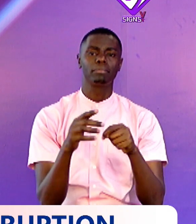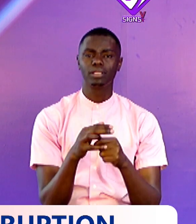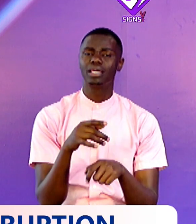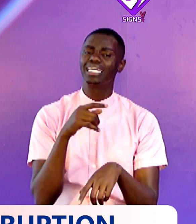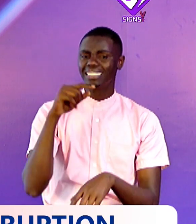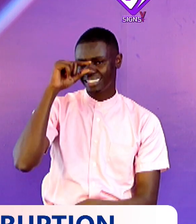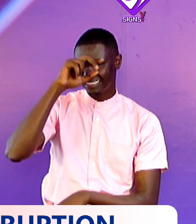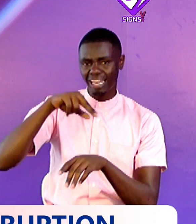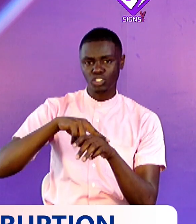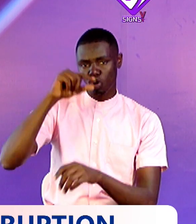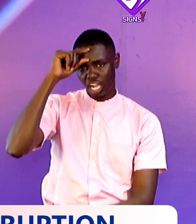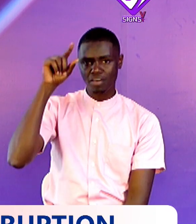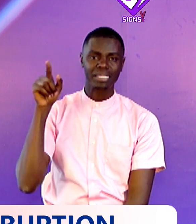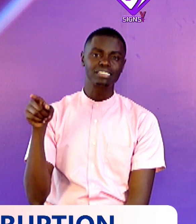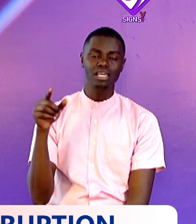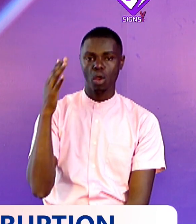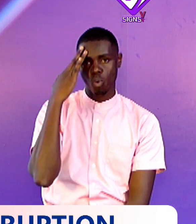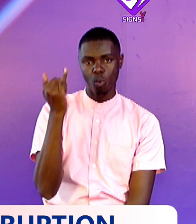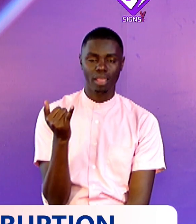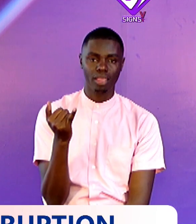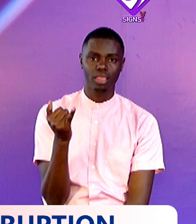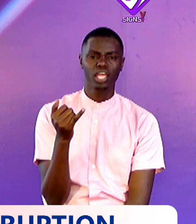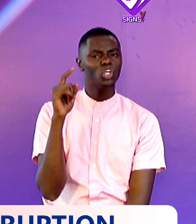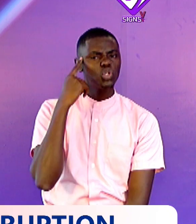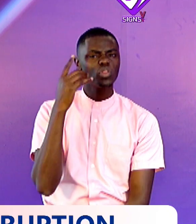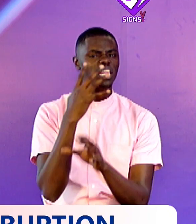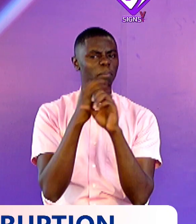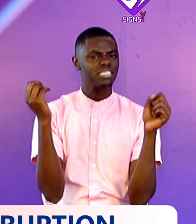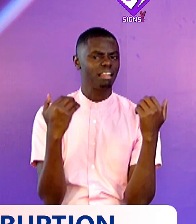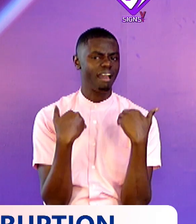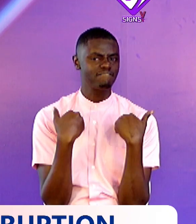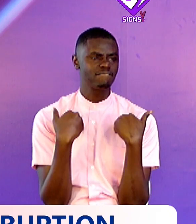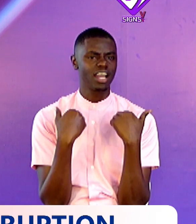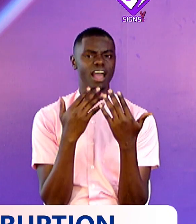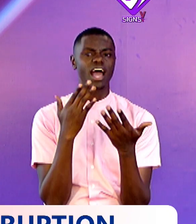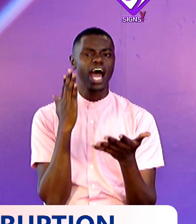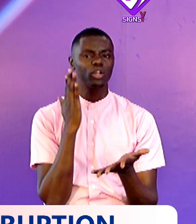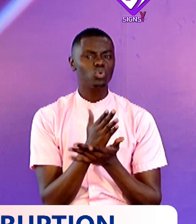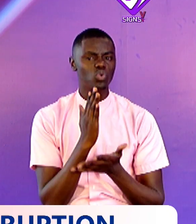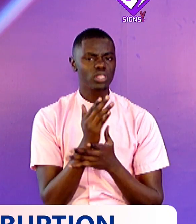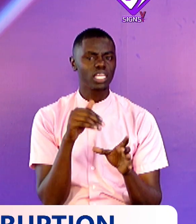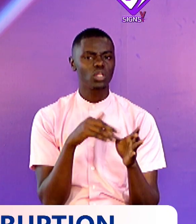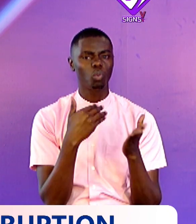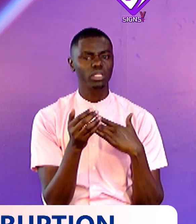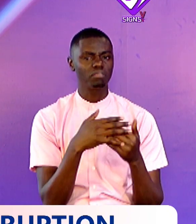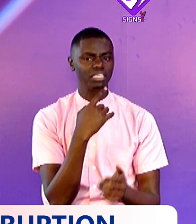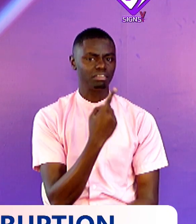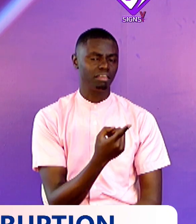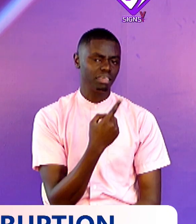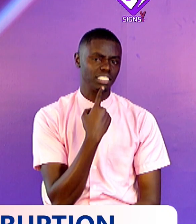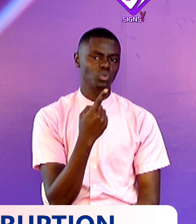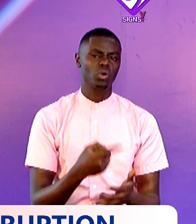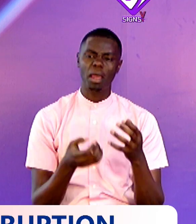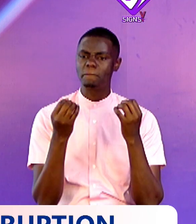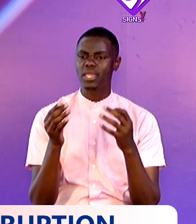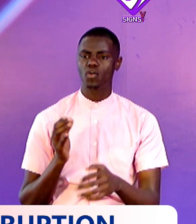national government. Because the government... Do you think the president has a truth in what he's saying, that many of these